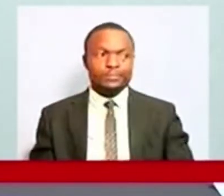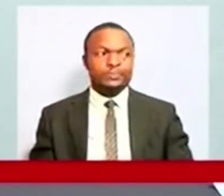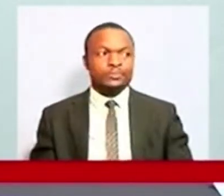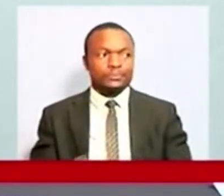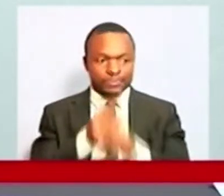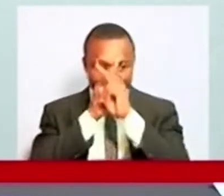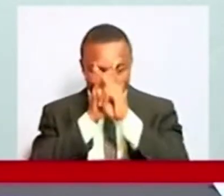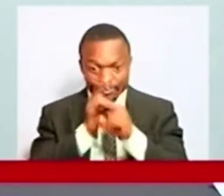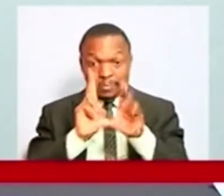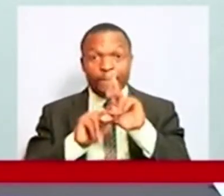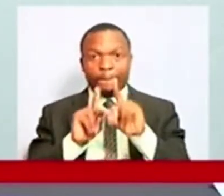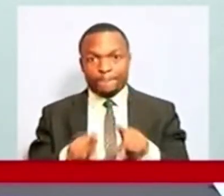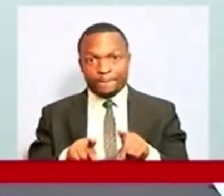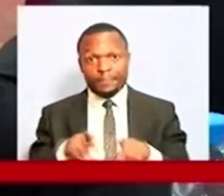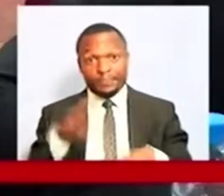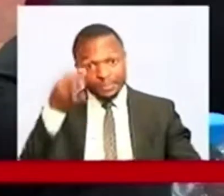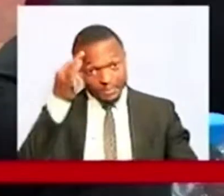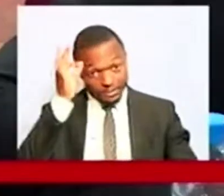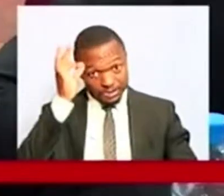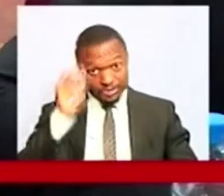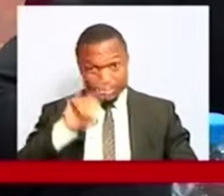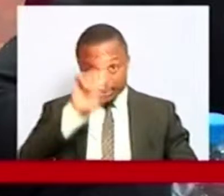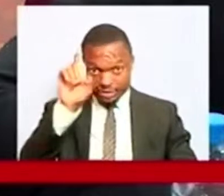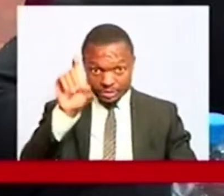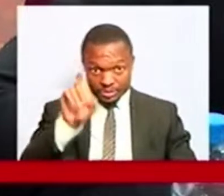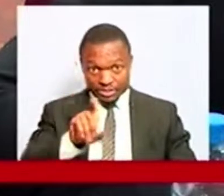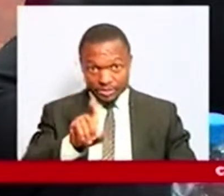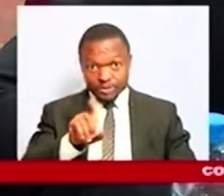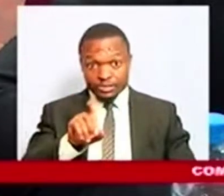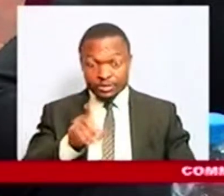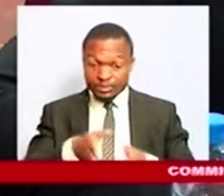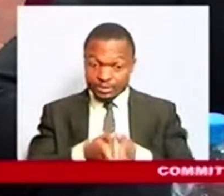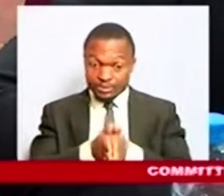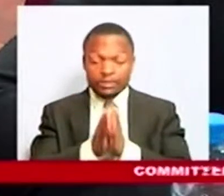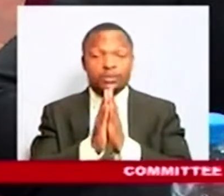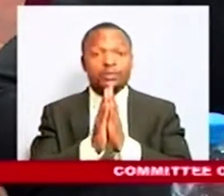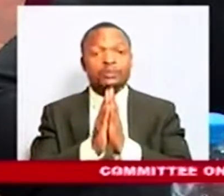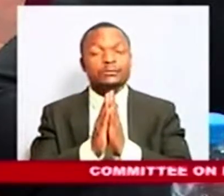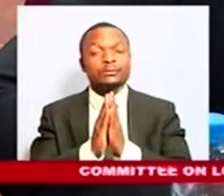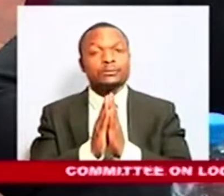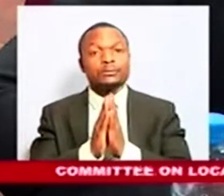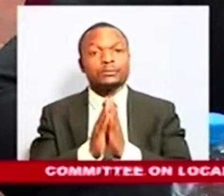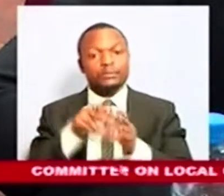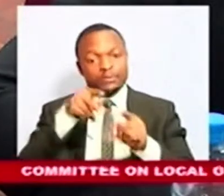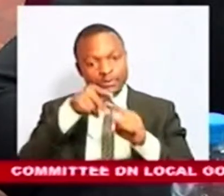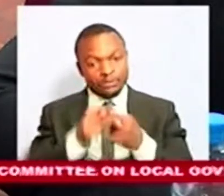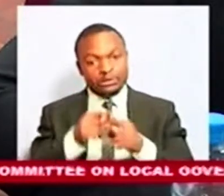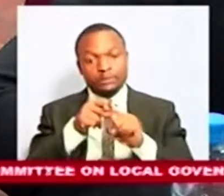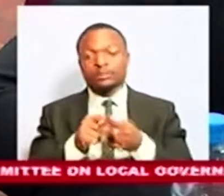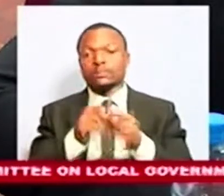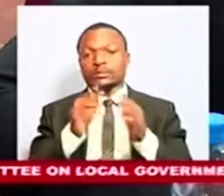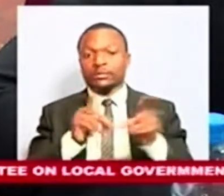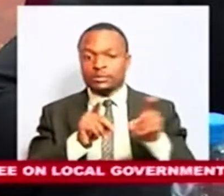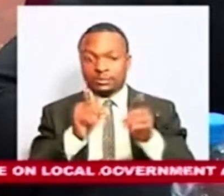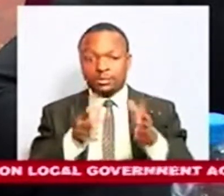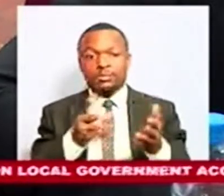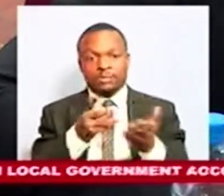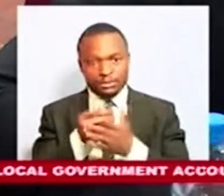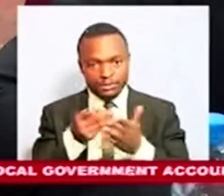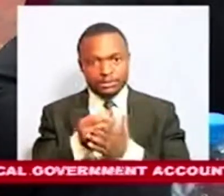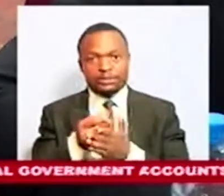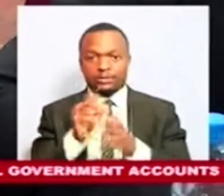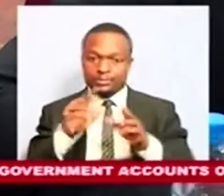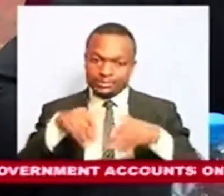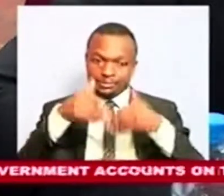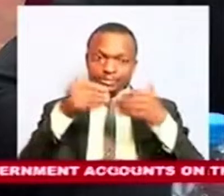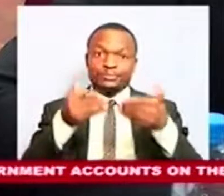Honorable Chair, I take note of the question, and I would ask Engineer and Director of Finance to